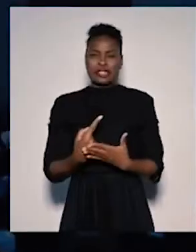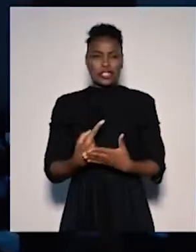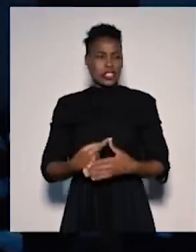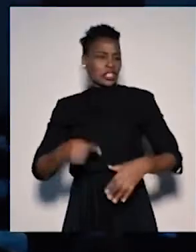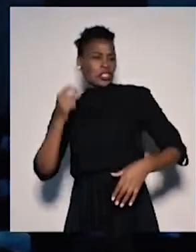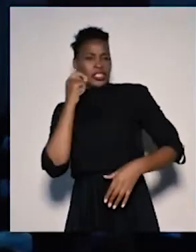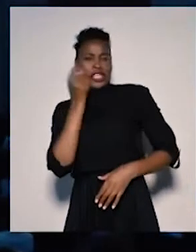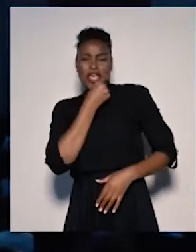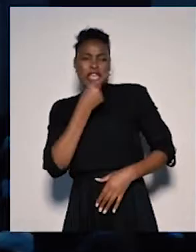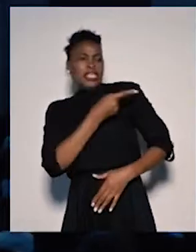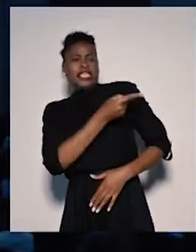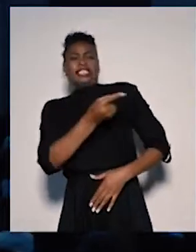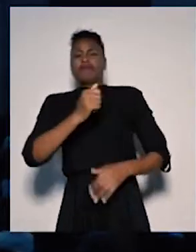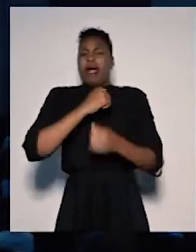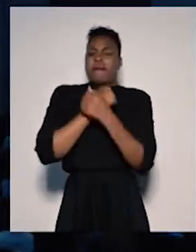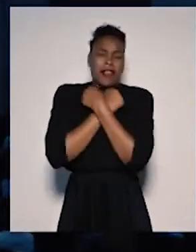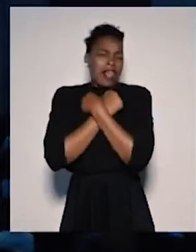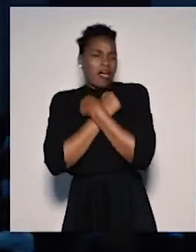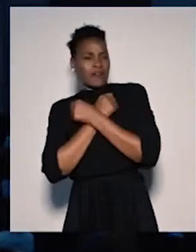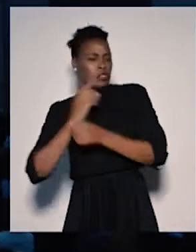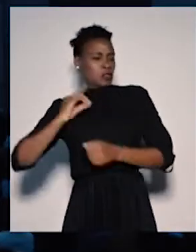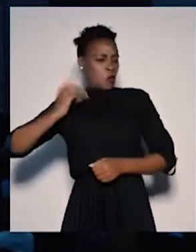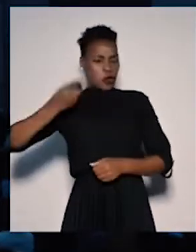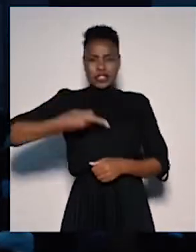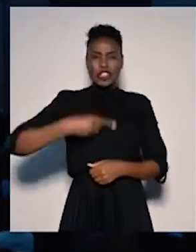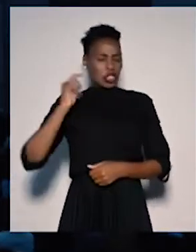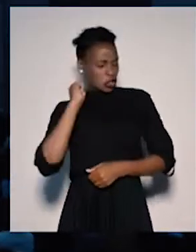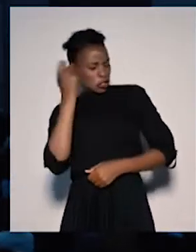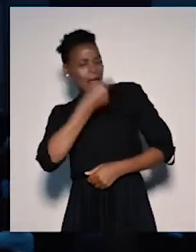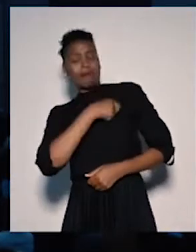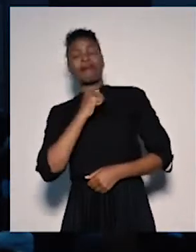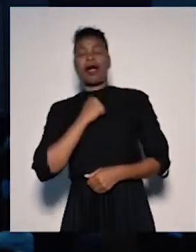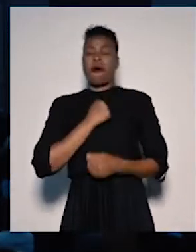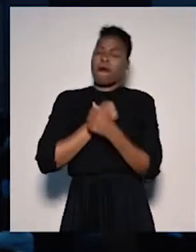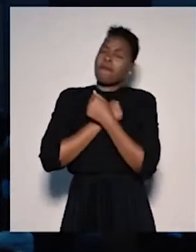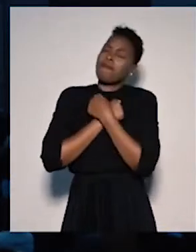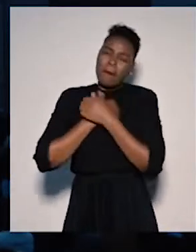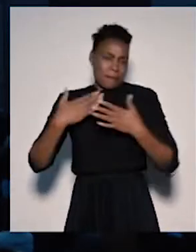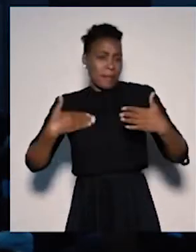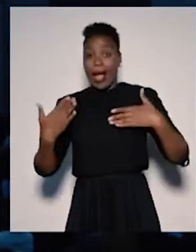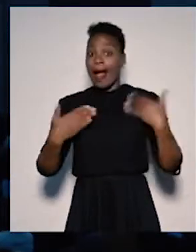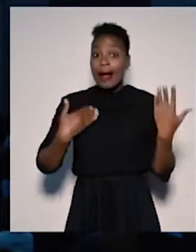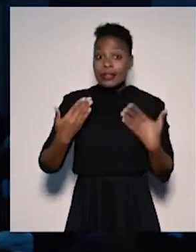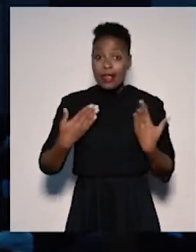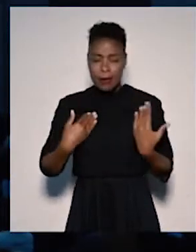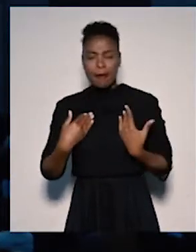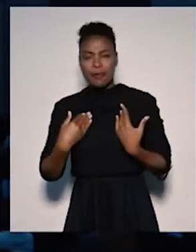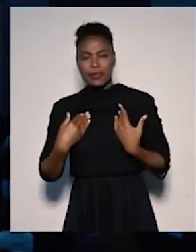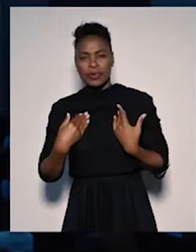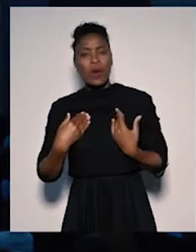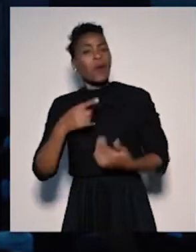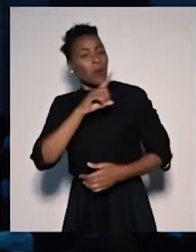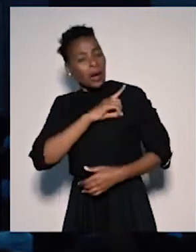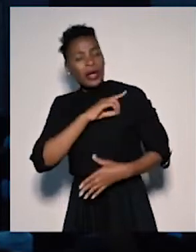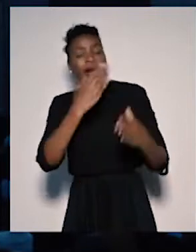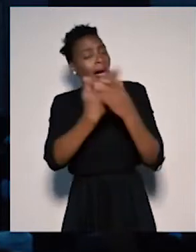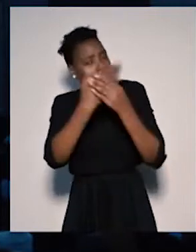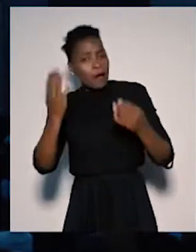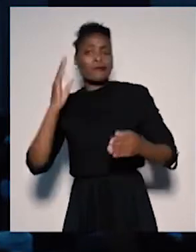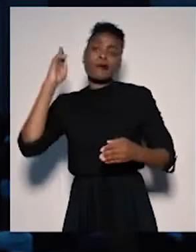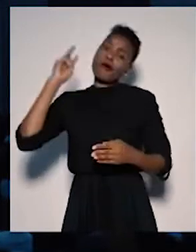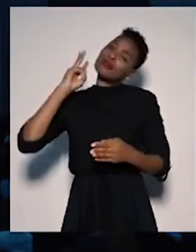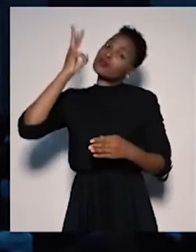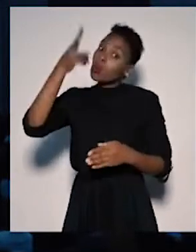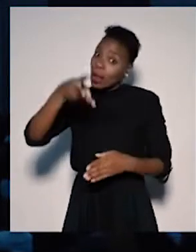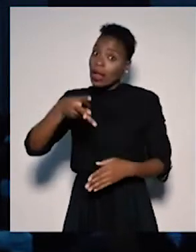and say, this is my beloved daughter, this is my beloved son in whom I am well pleased. When God talks about them and says, this is my child, Mara,